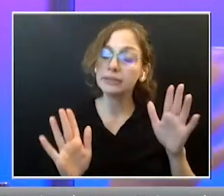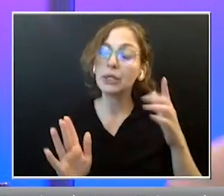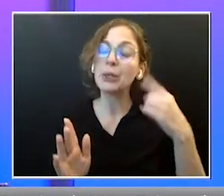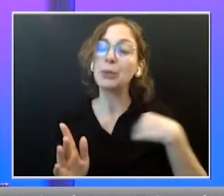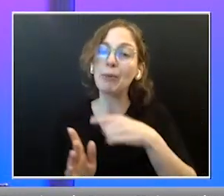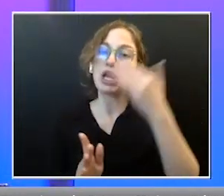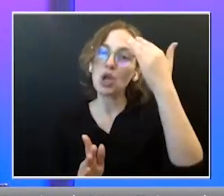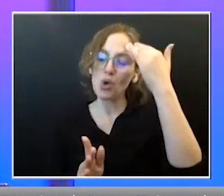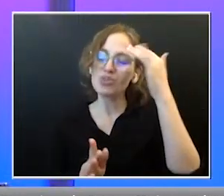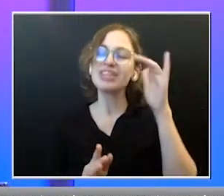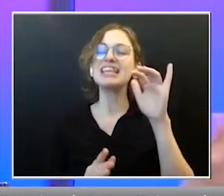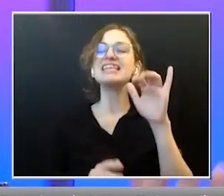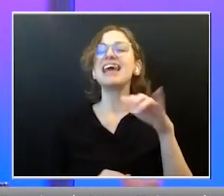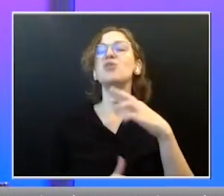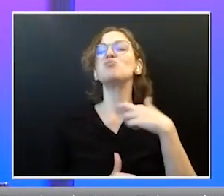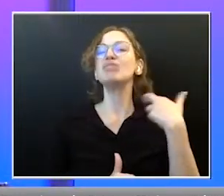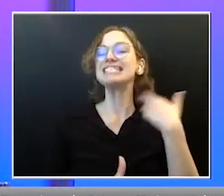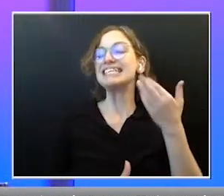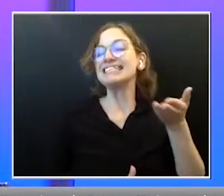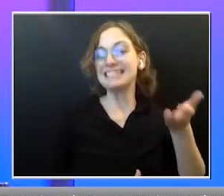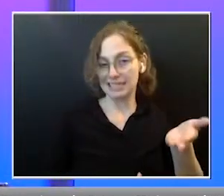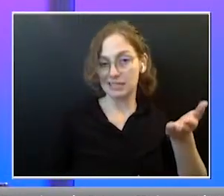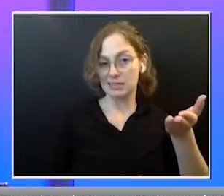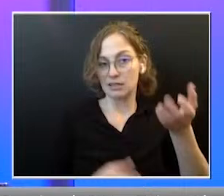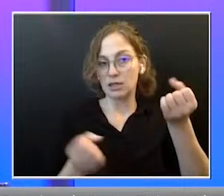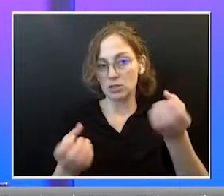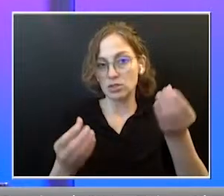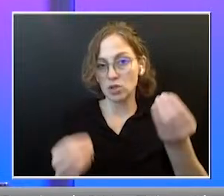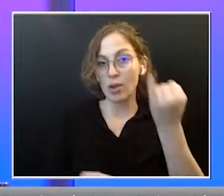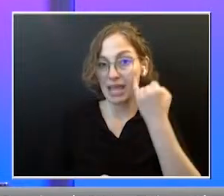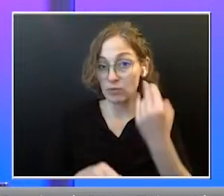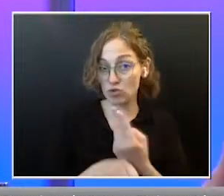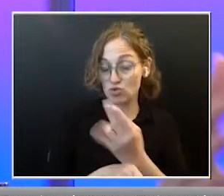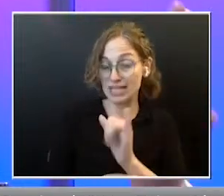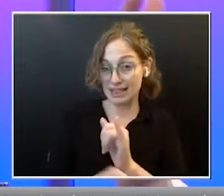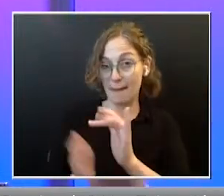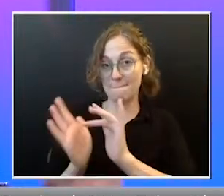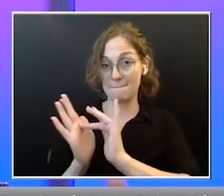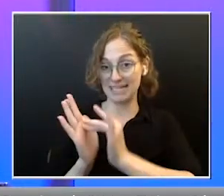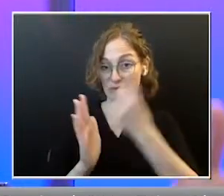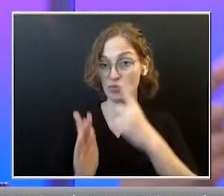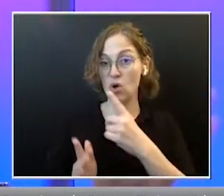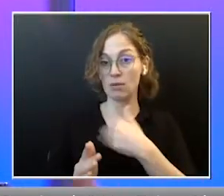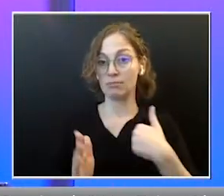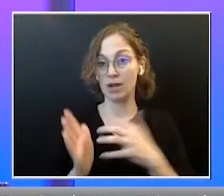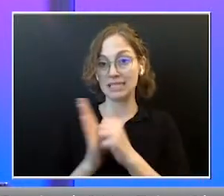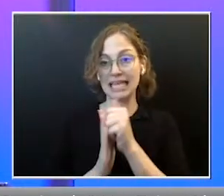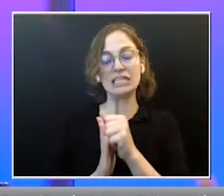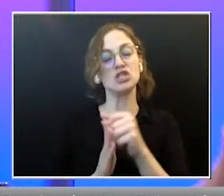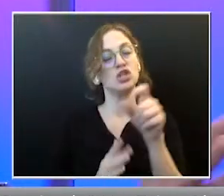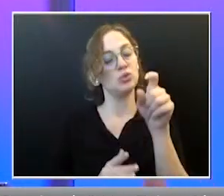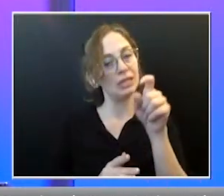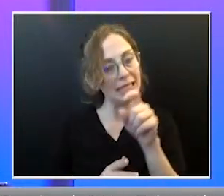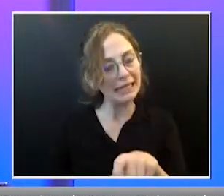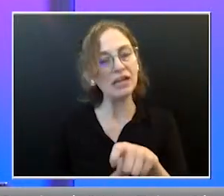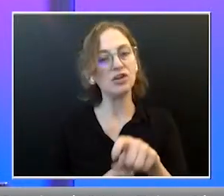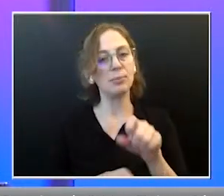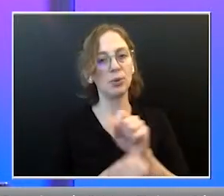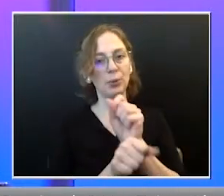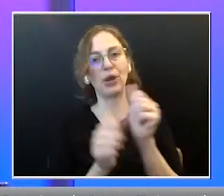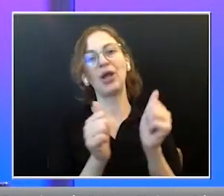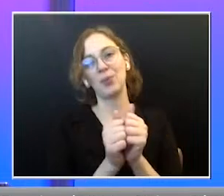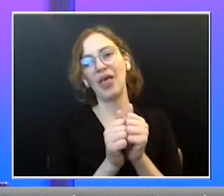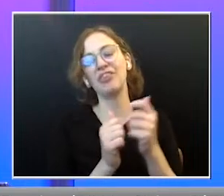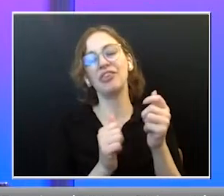that you are plugged in with a GYN oncologist or a primary gynecologist who's comfortable doing surveillance, doing biopsies, and making sure